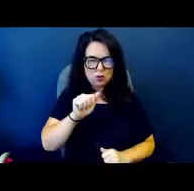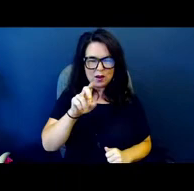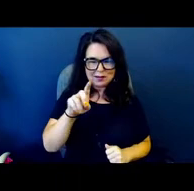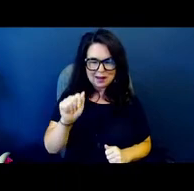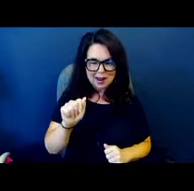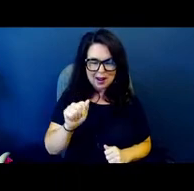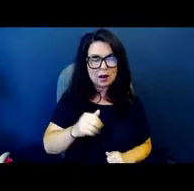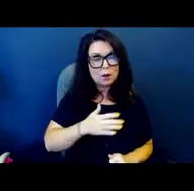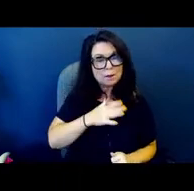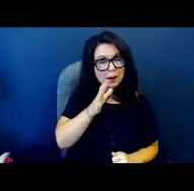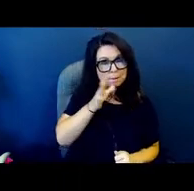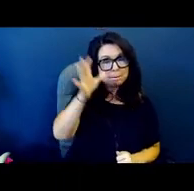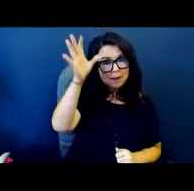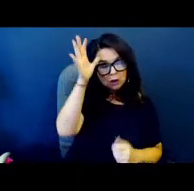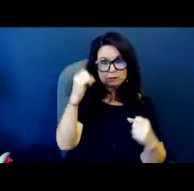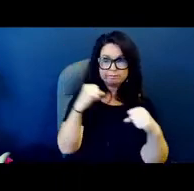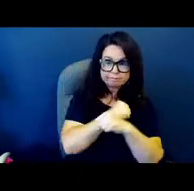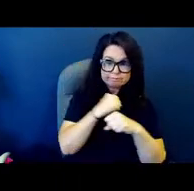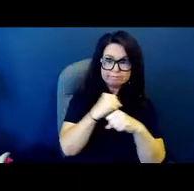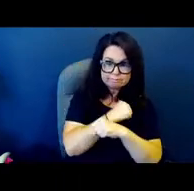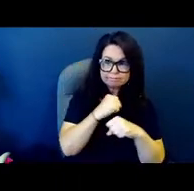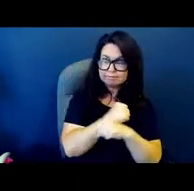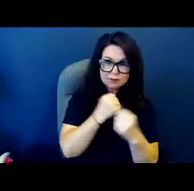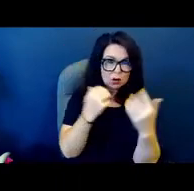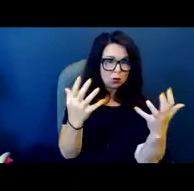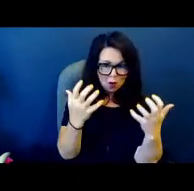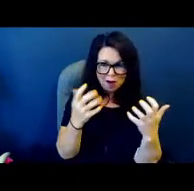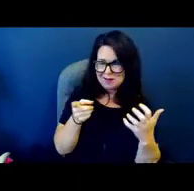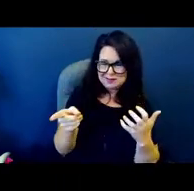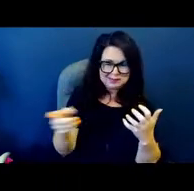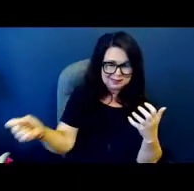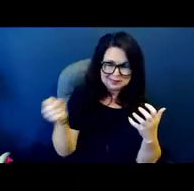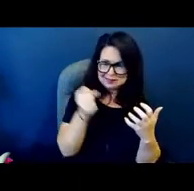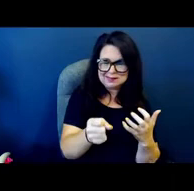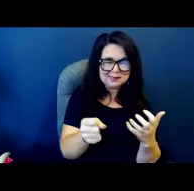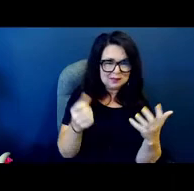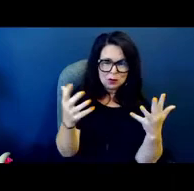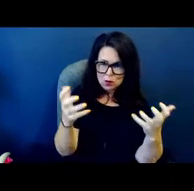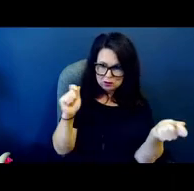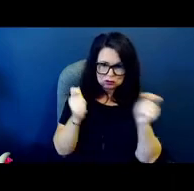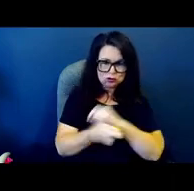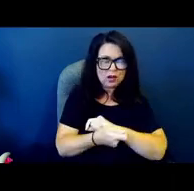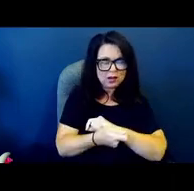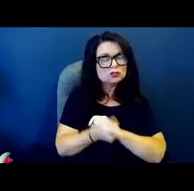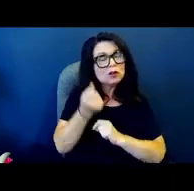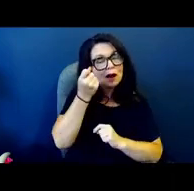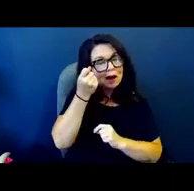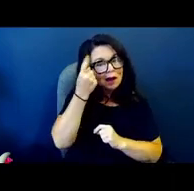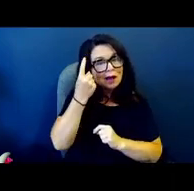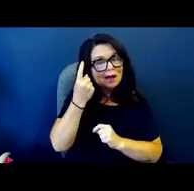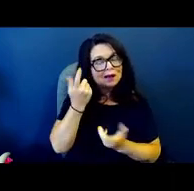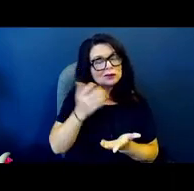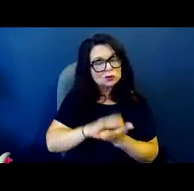when it came to my twin sister, there was much more resistance because her level of